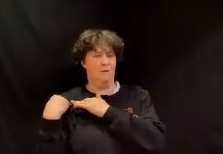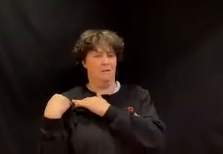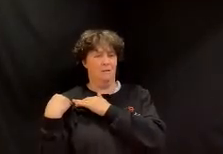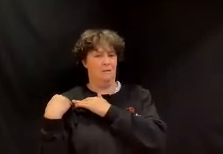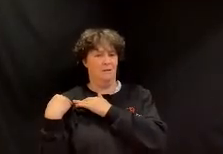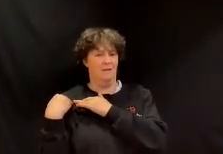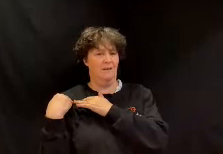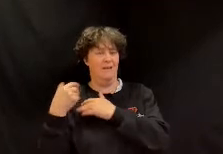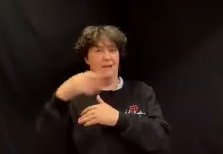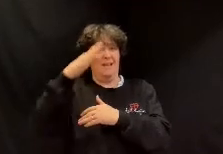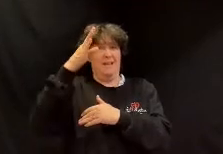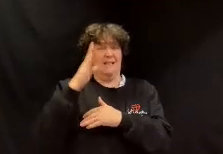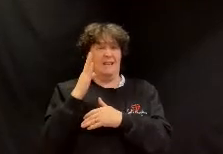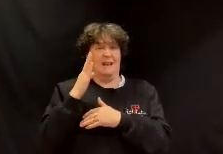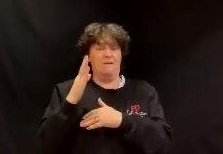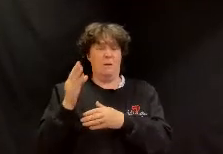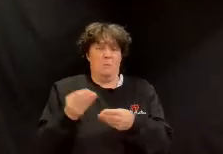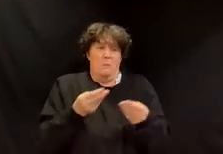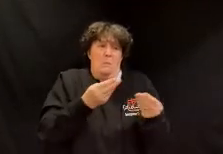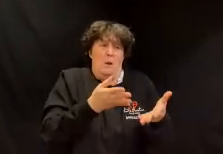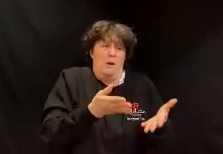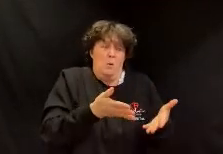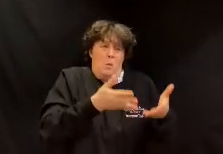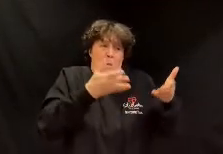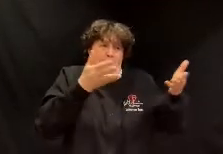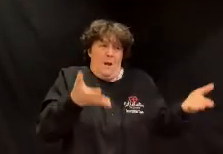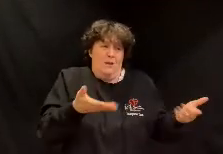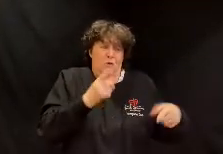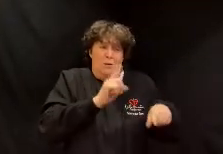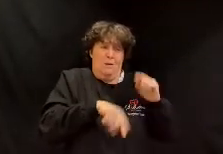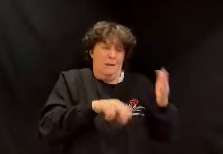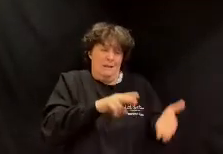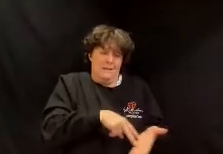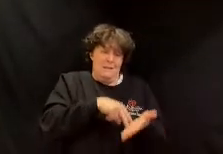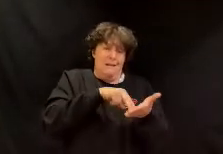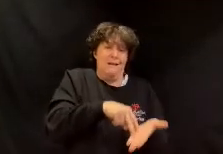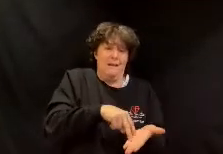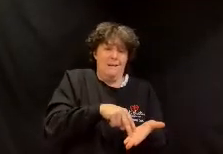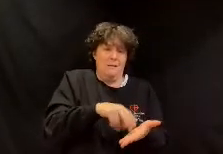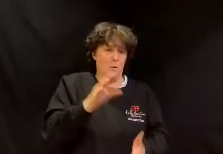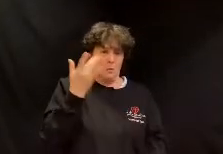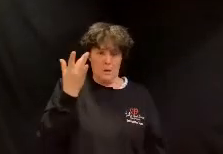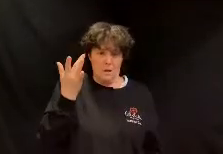Well, God will never put too much on you that you can bear, sister. Why?